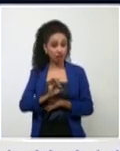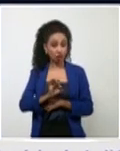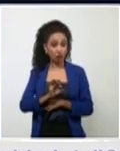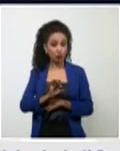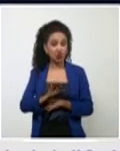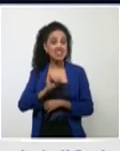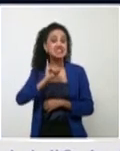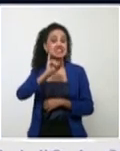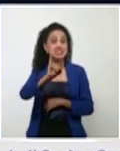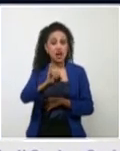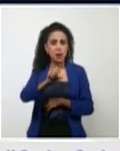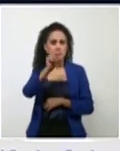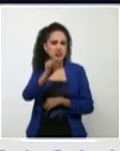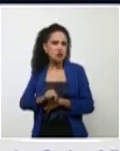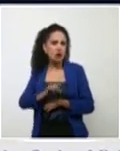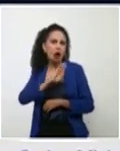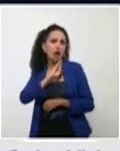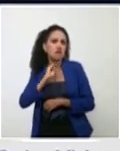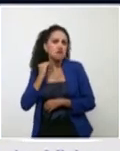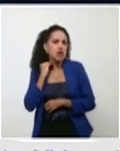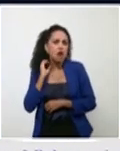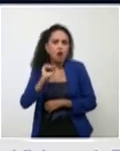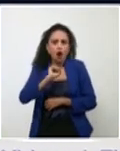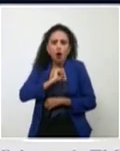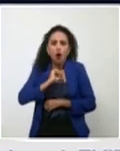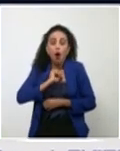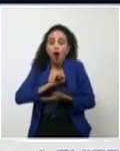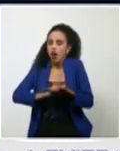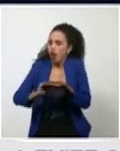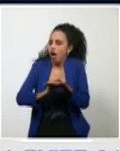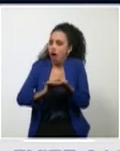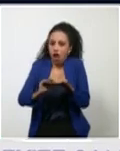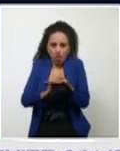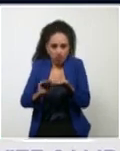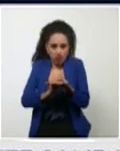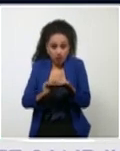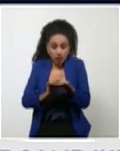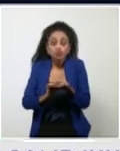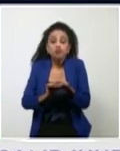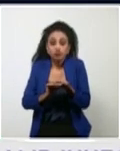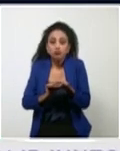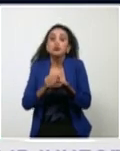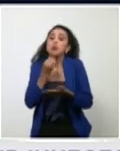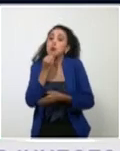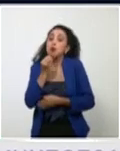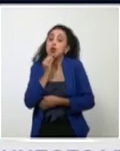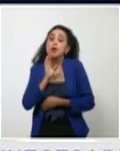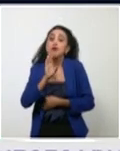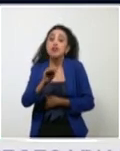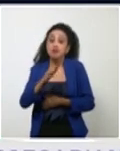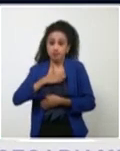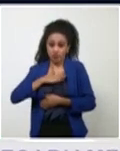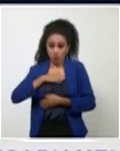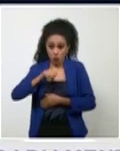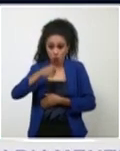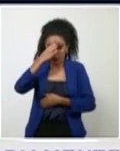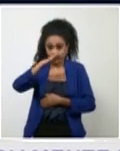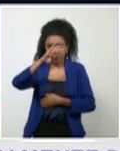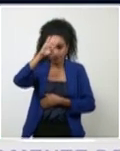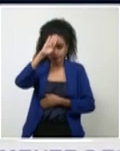60% of the cases, 6 were asymptomatic. And we can say that in our country,